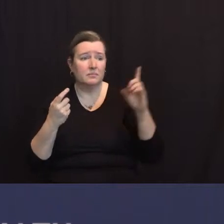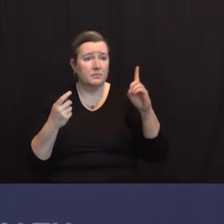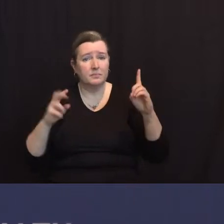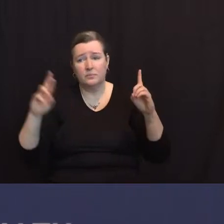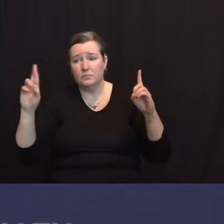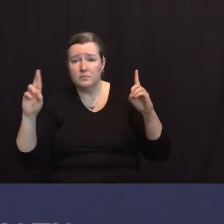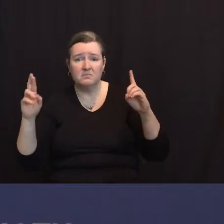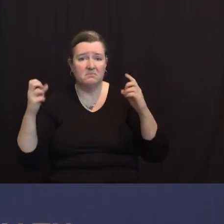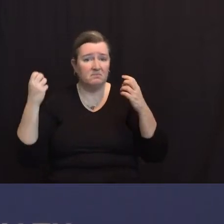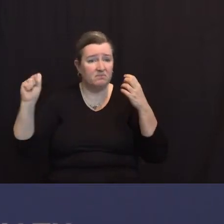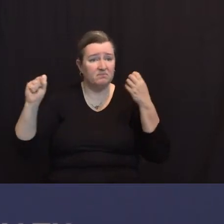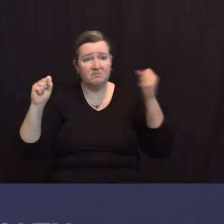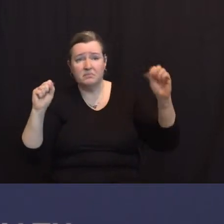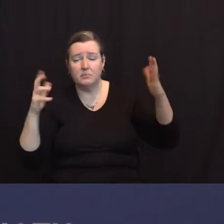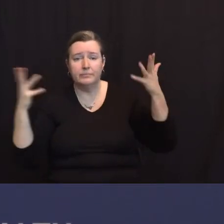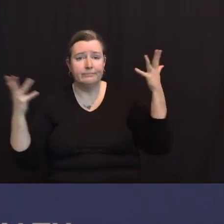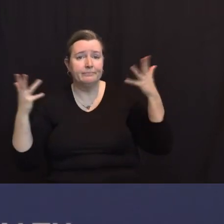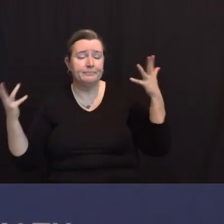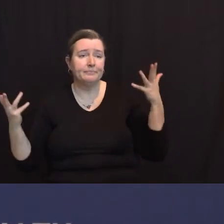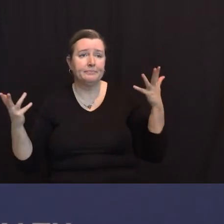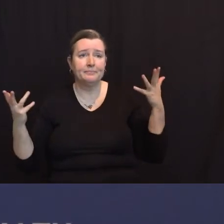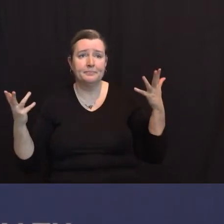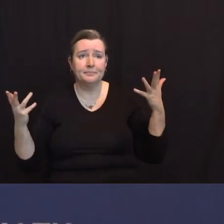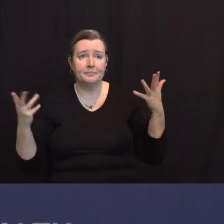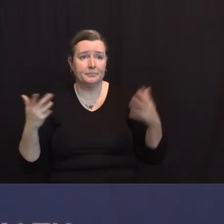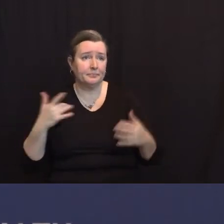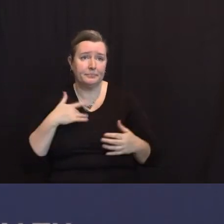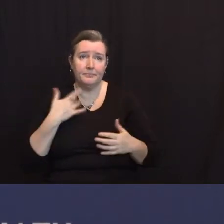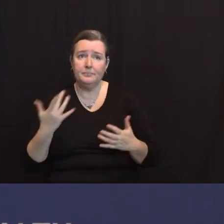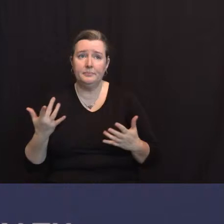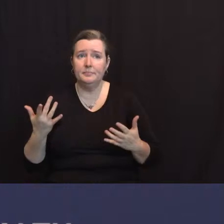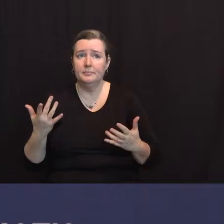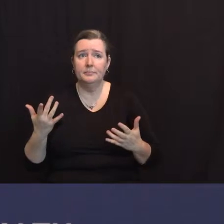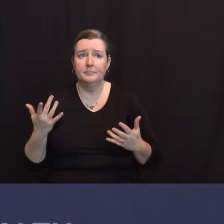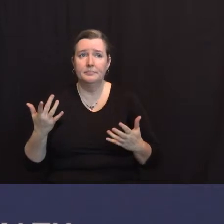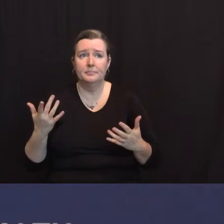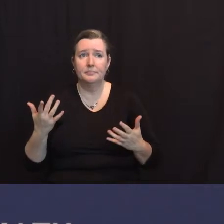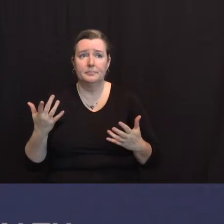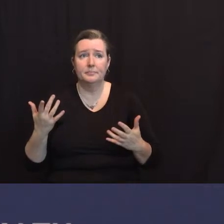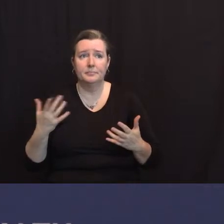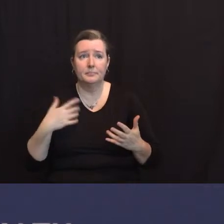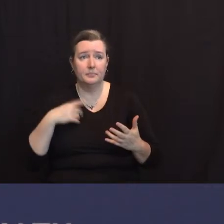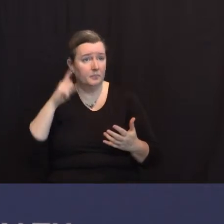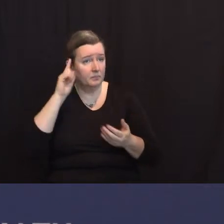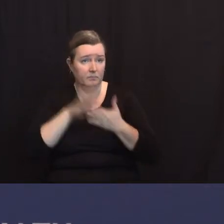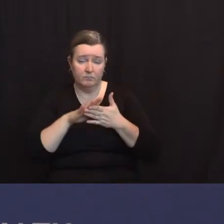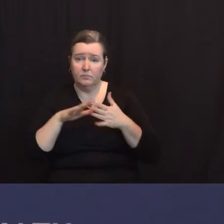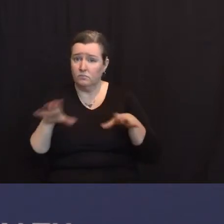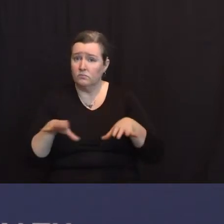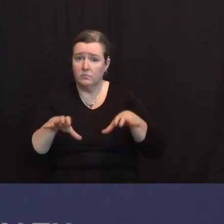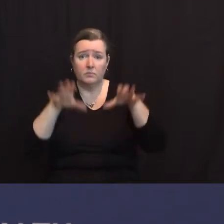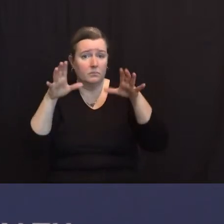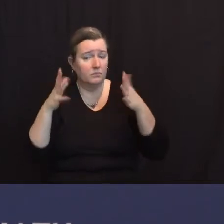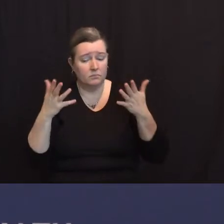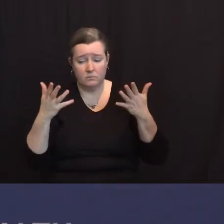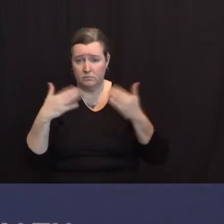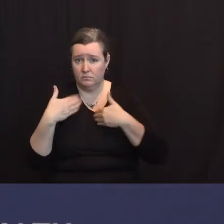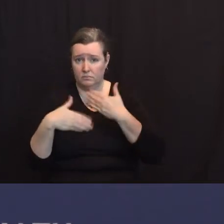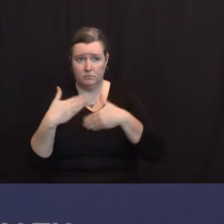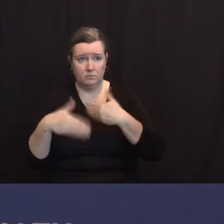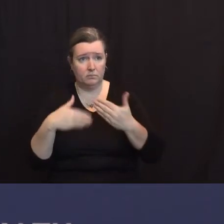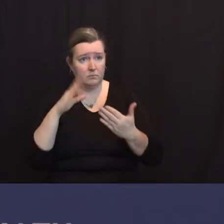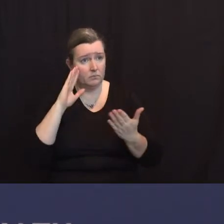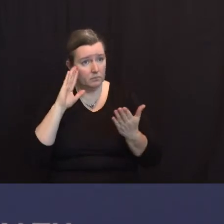will a full accounting of everything. I hope the country does this as well, and we will do it in New Jersey. I think you said they're starting